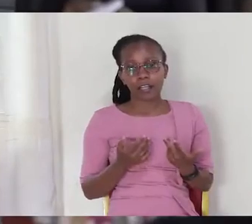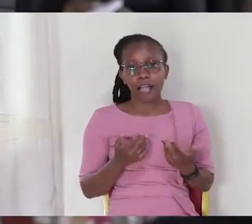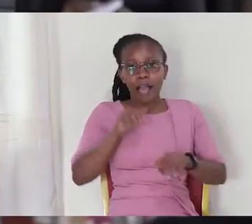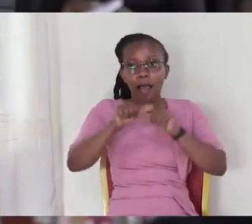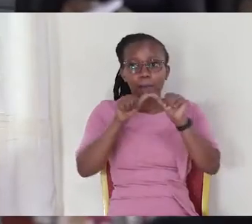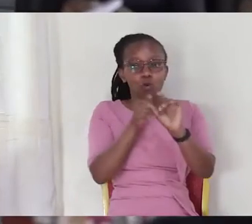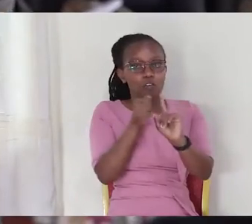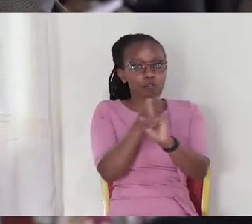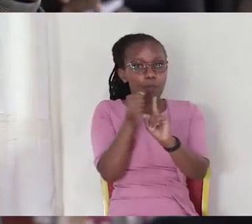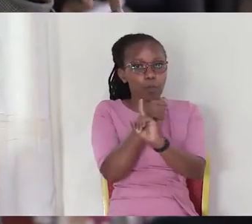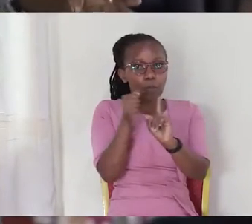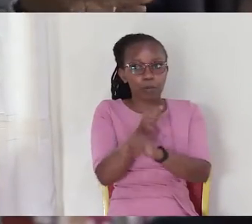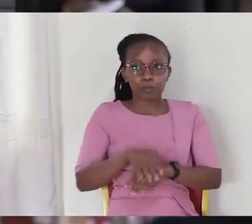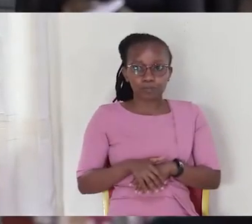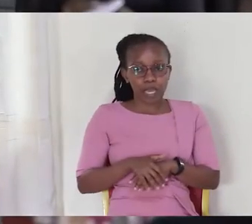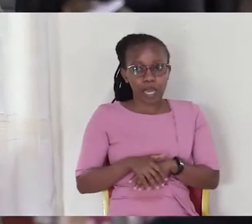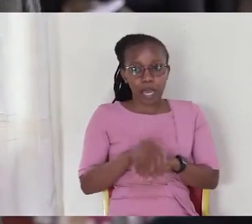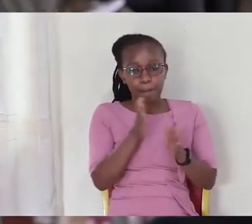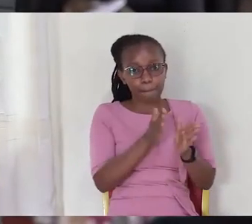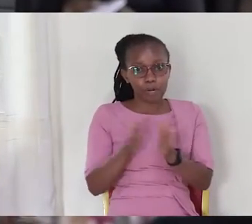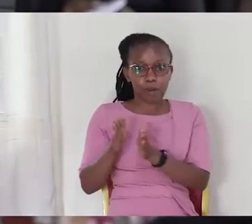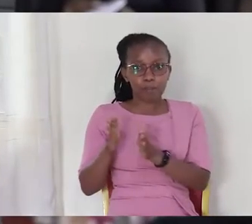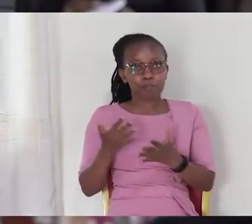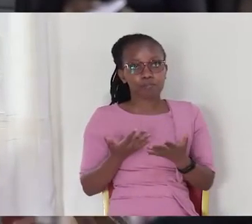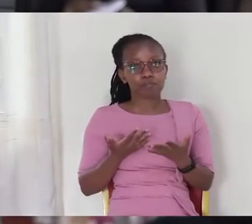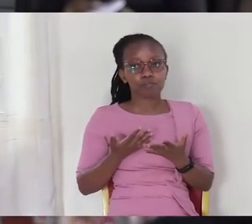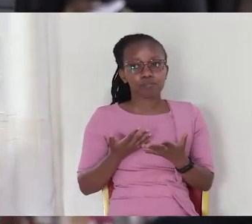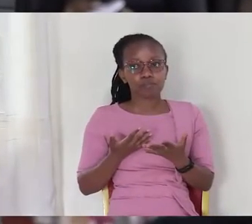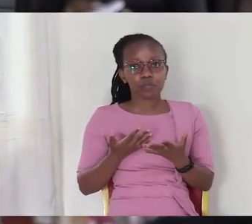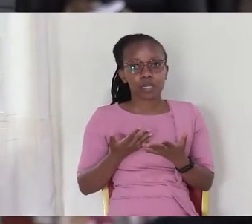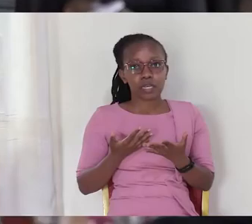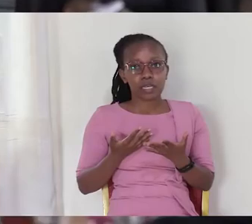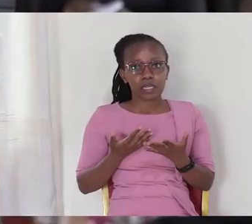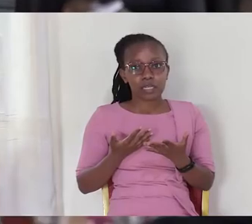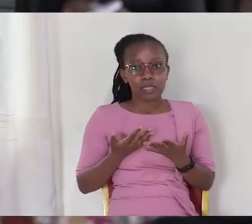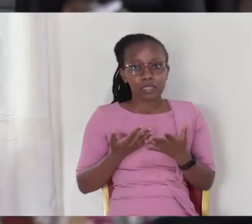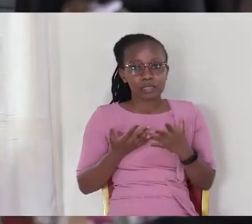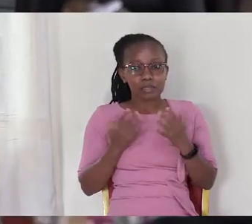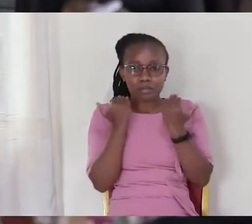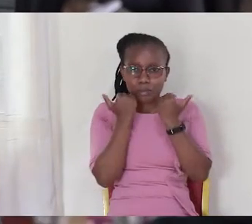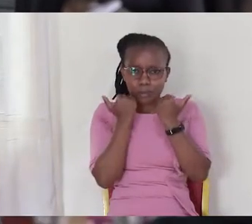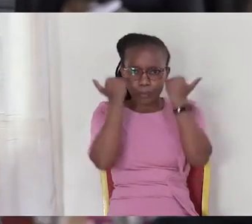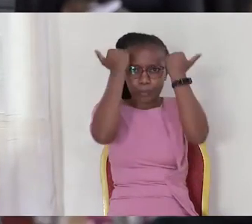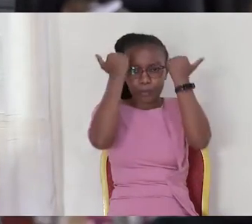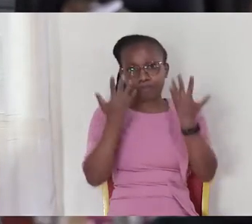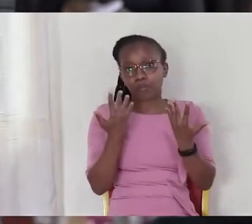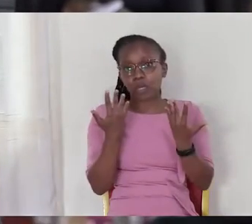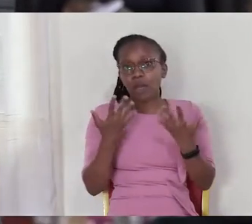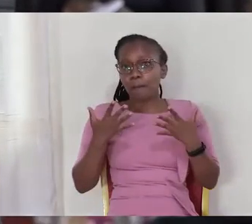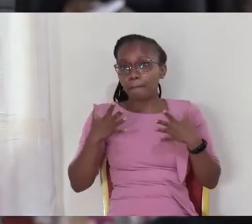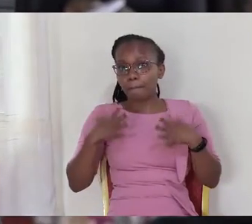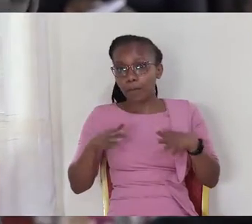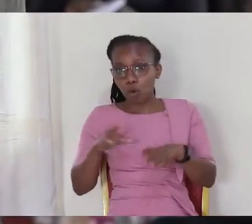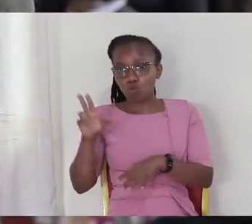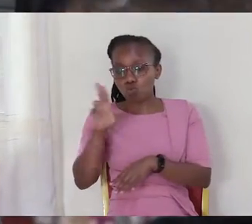Violence. And part of the strategy was called informal repression, where you use individuals like warriors,